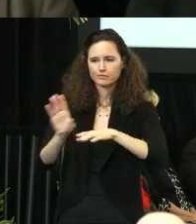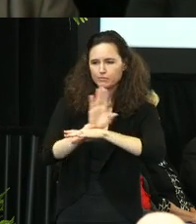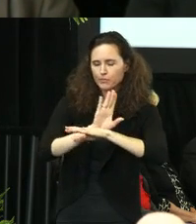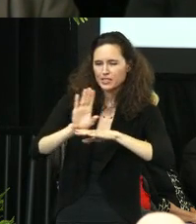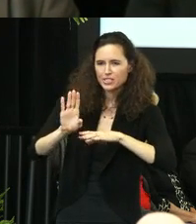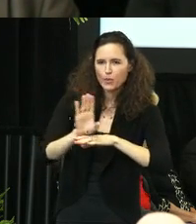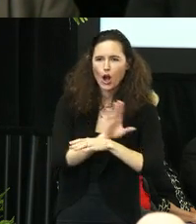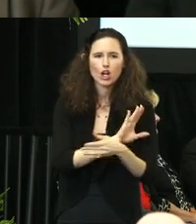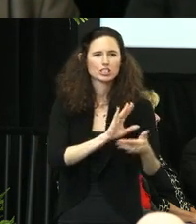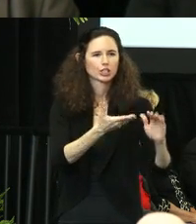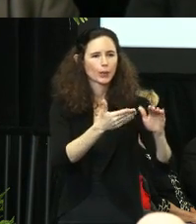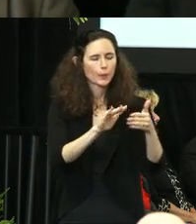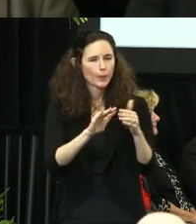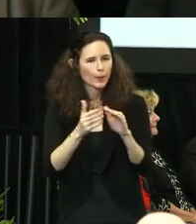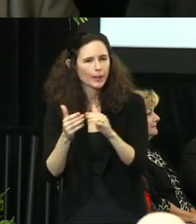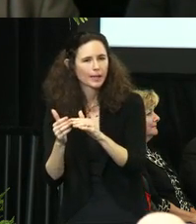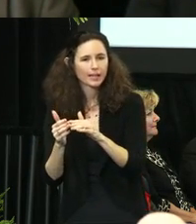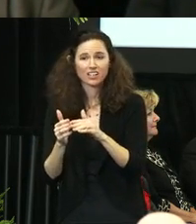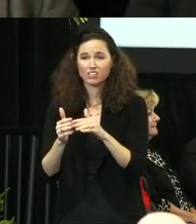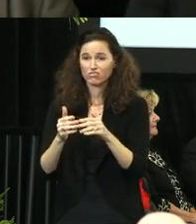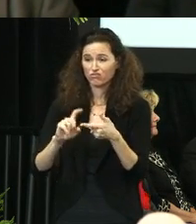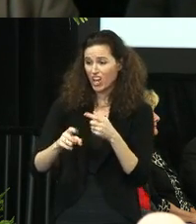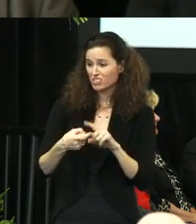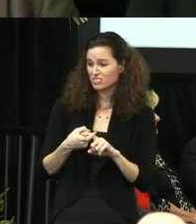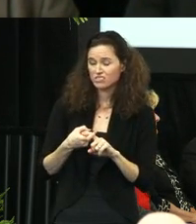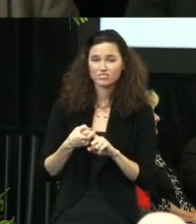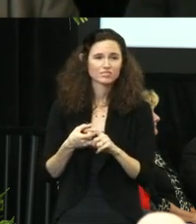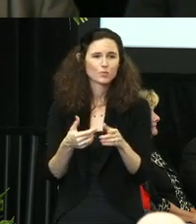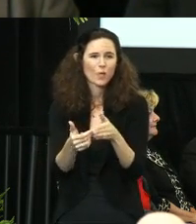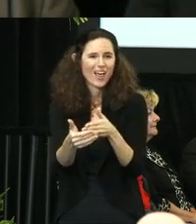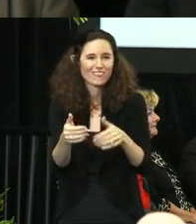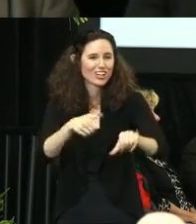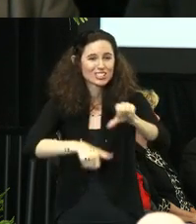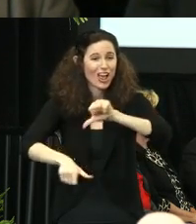community affiliates, friends, neighbors, and each other.